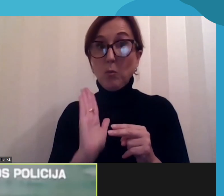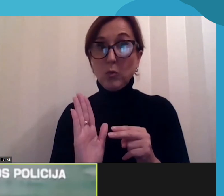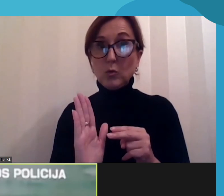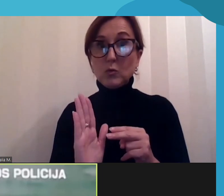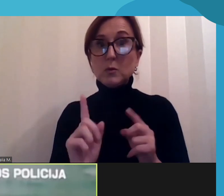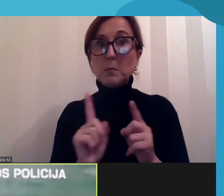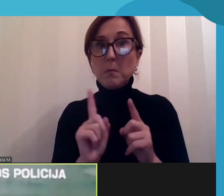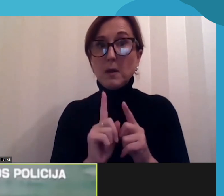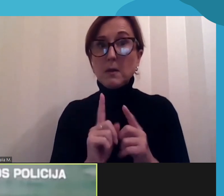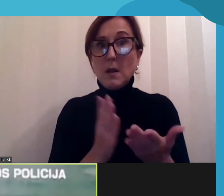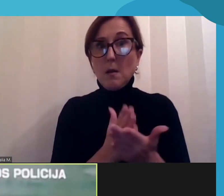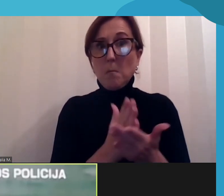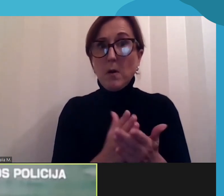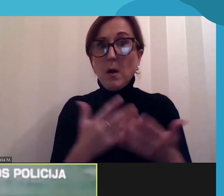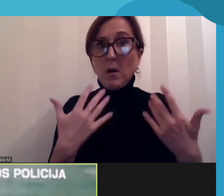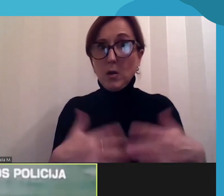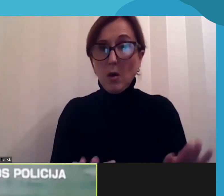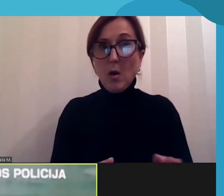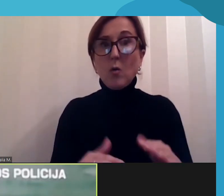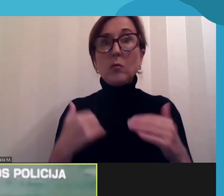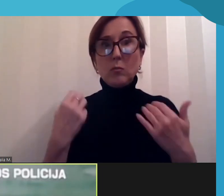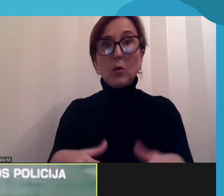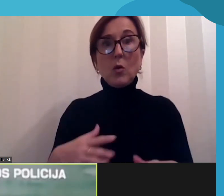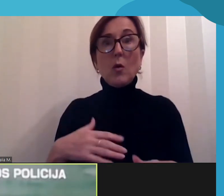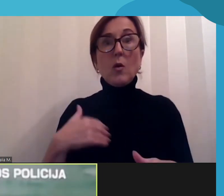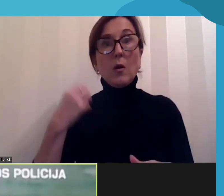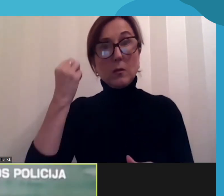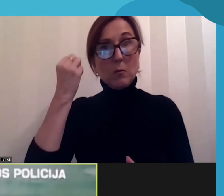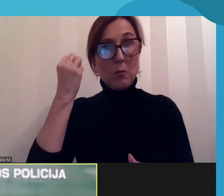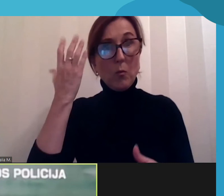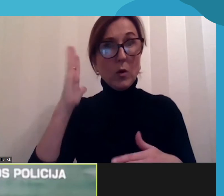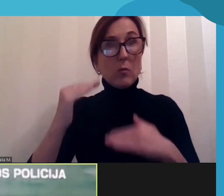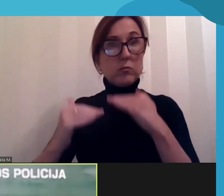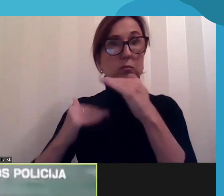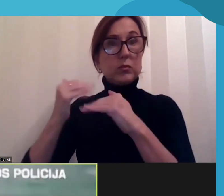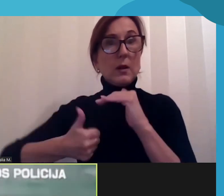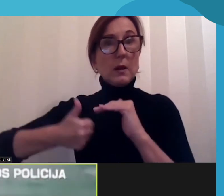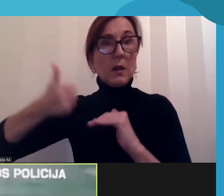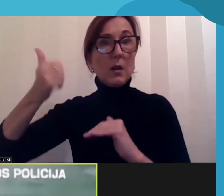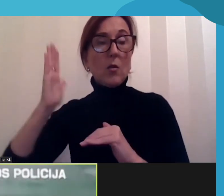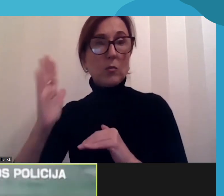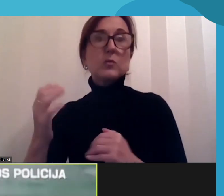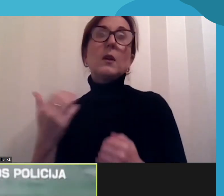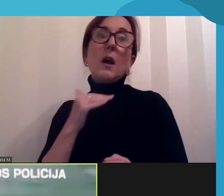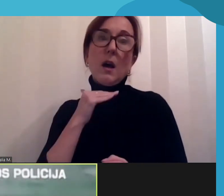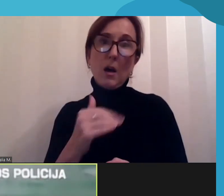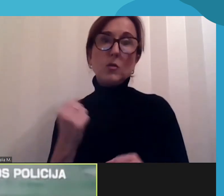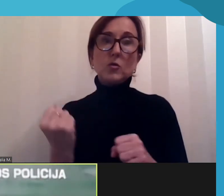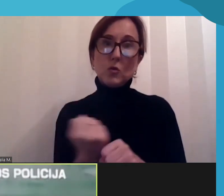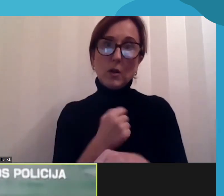and Levickas case will mark the new beginning in the new case law.